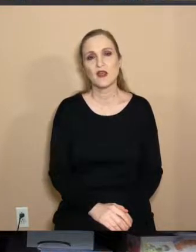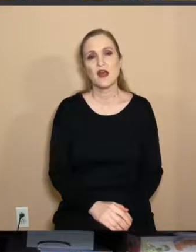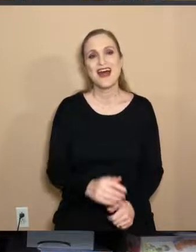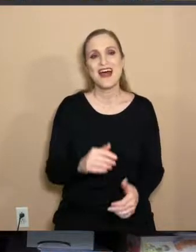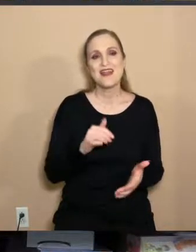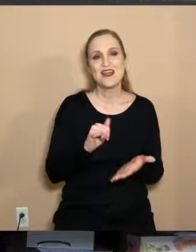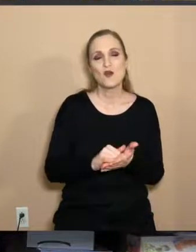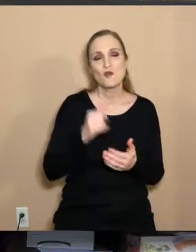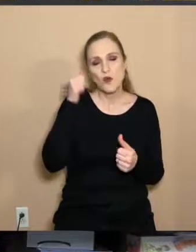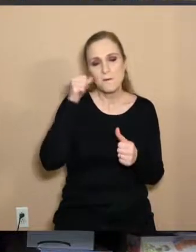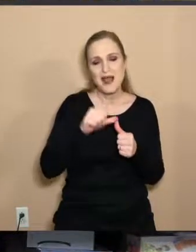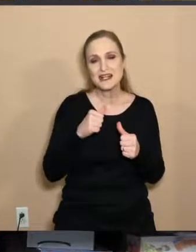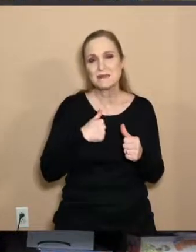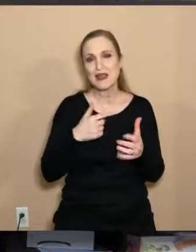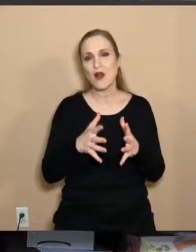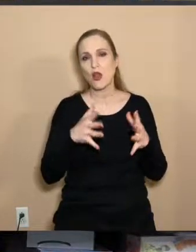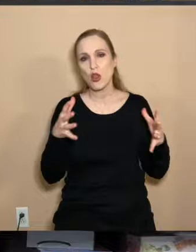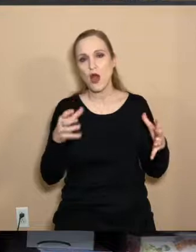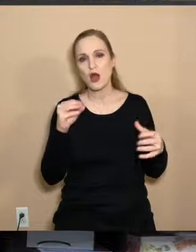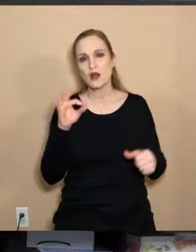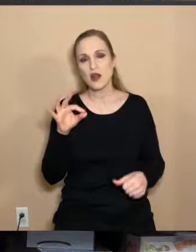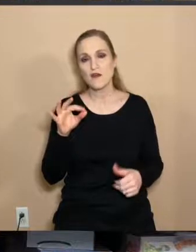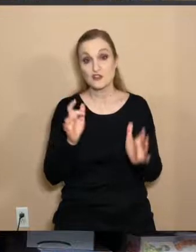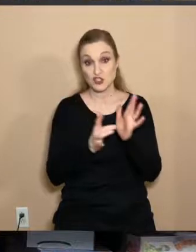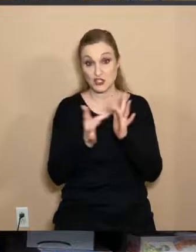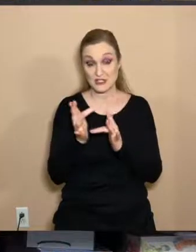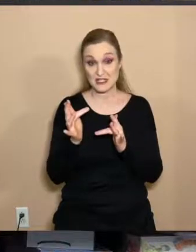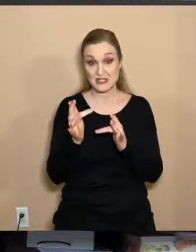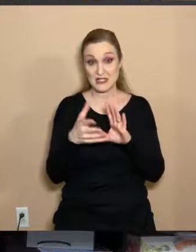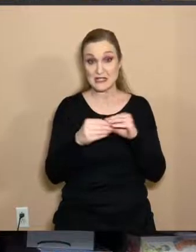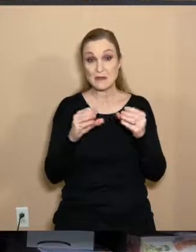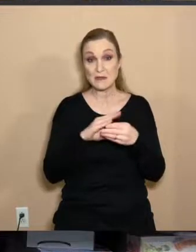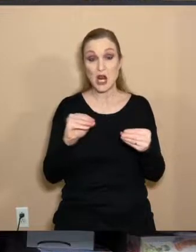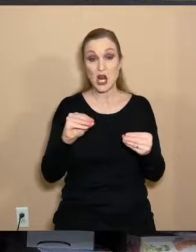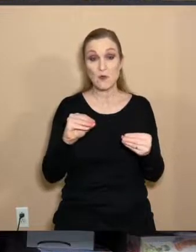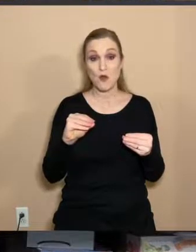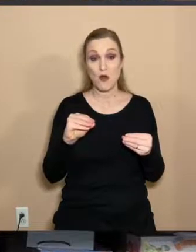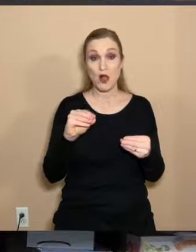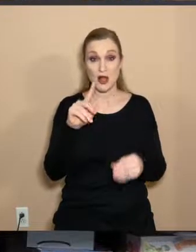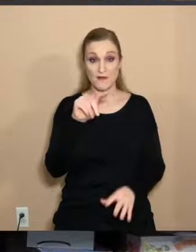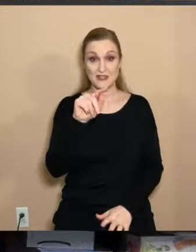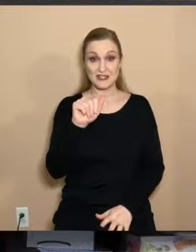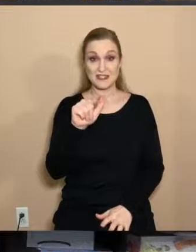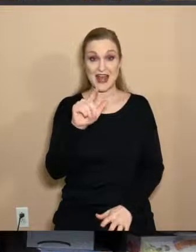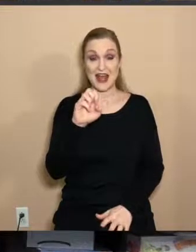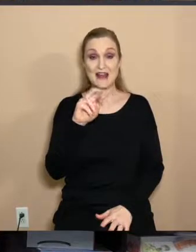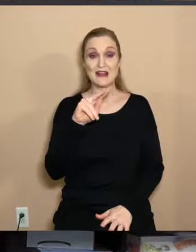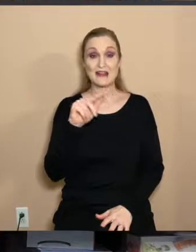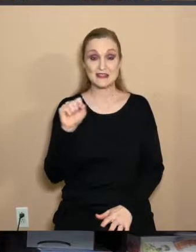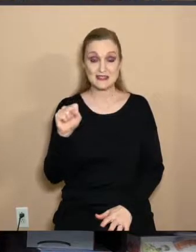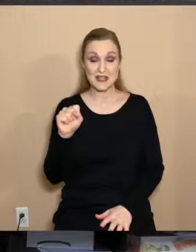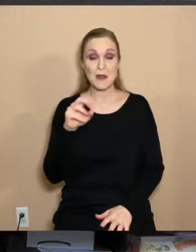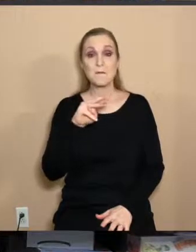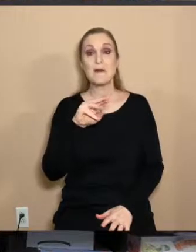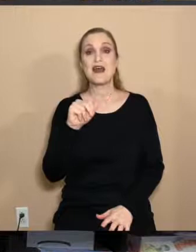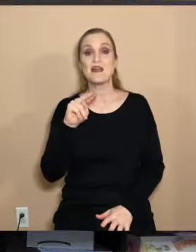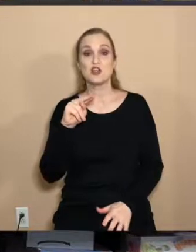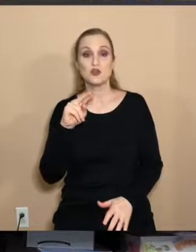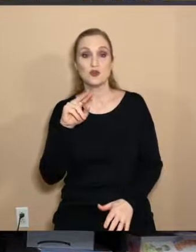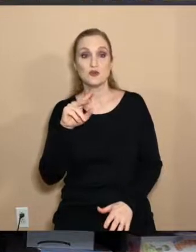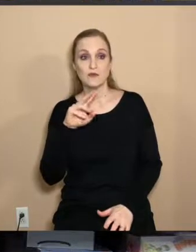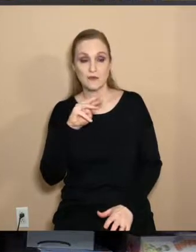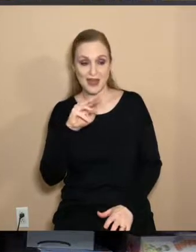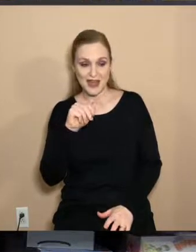This reminds me a lot of Jesus' parable of the talents in Matthew 25. And I'm not going to go into detail on that, but